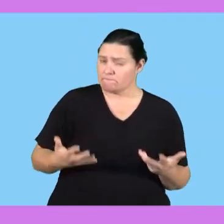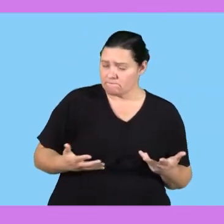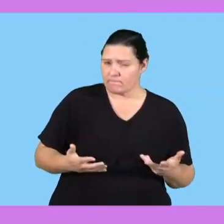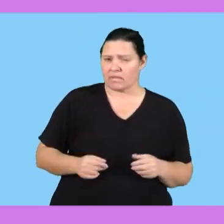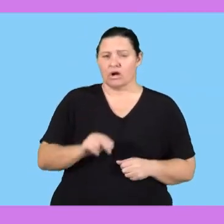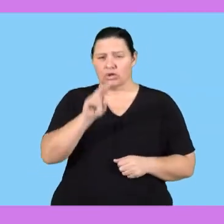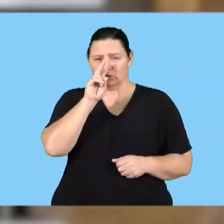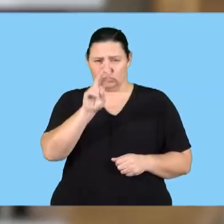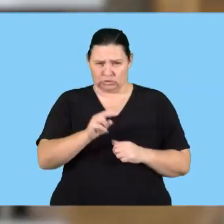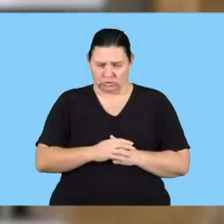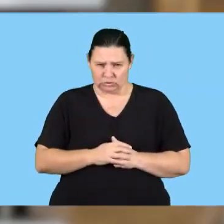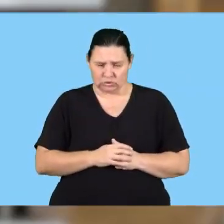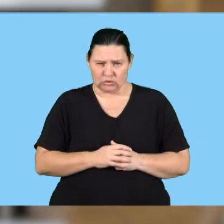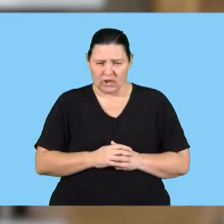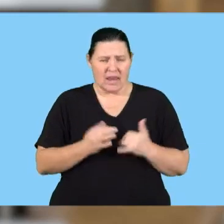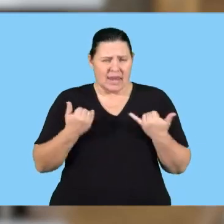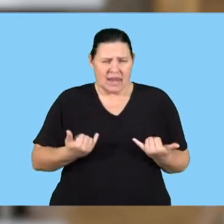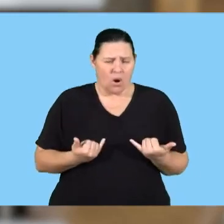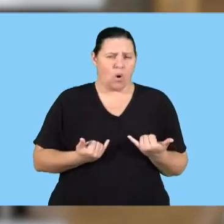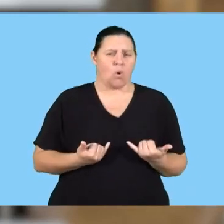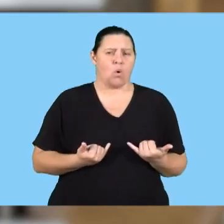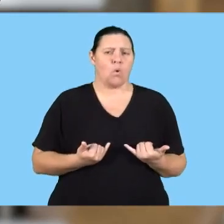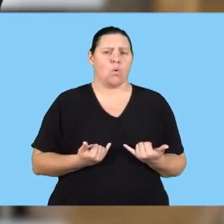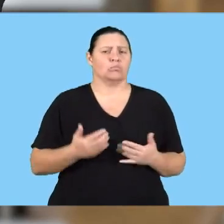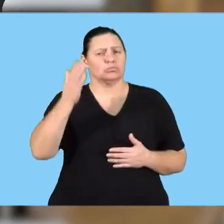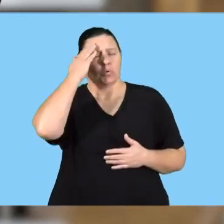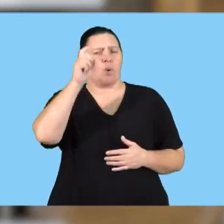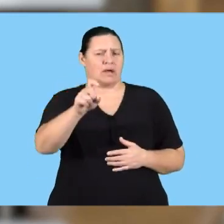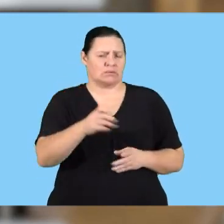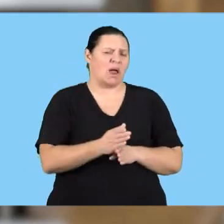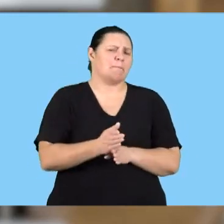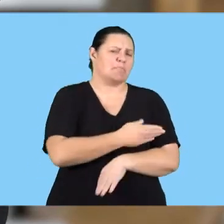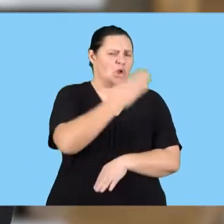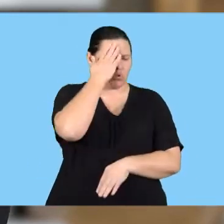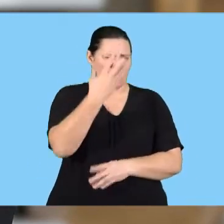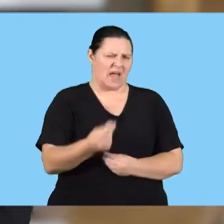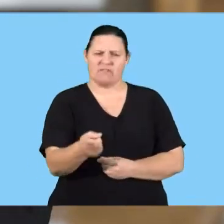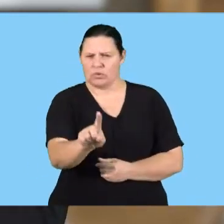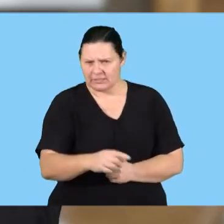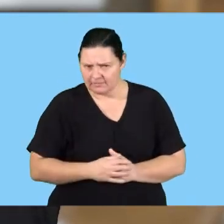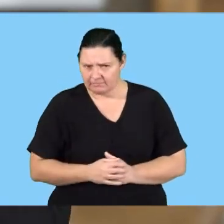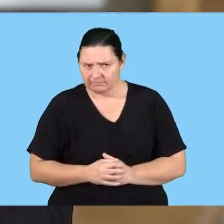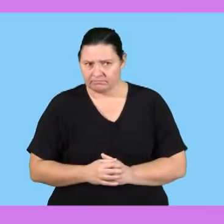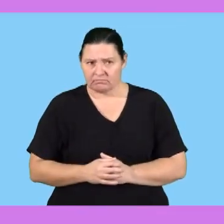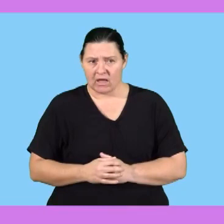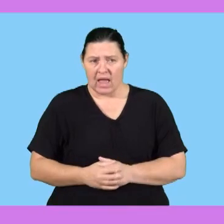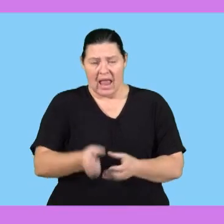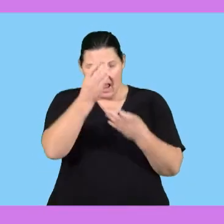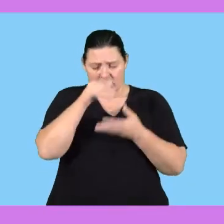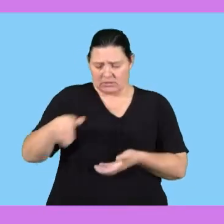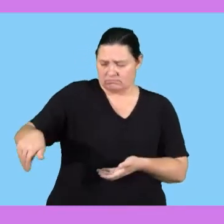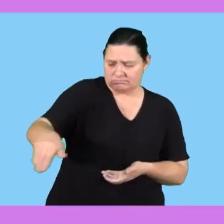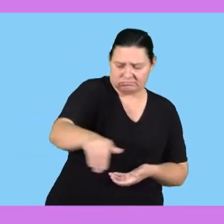at what you should know at this moment in time. So we refer to that as the pre-knowledge. So once data has